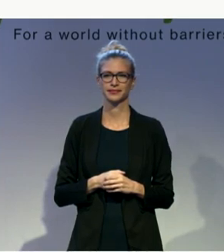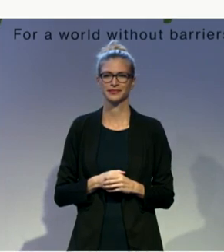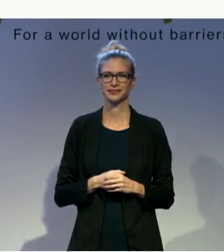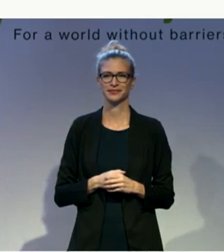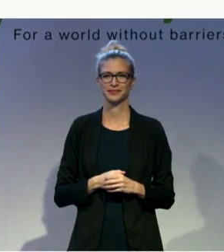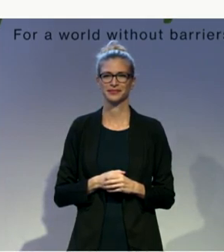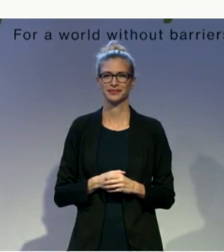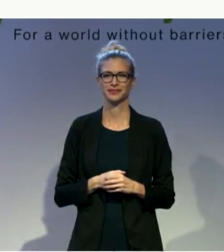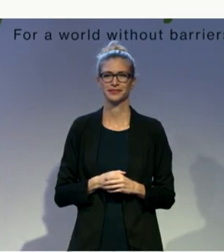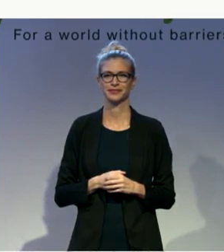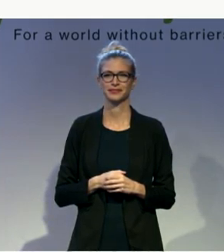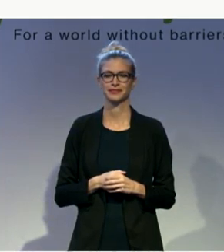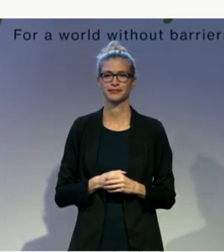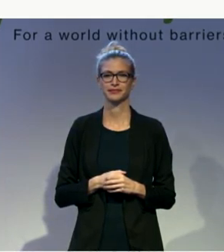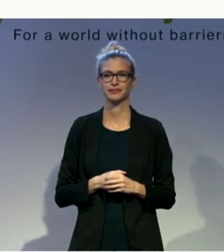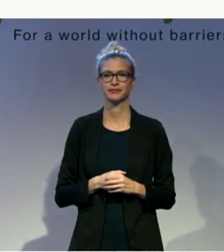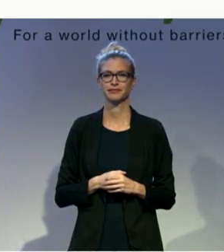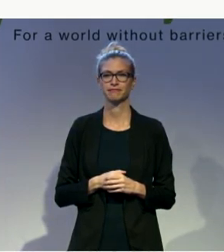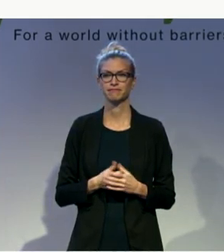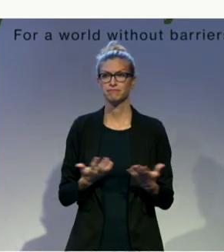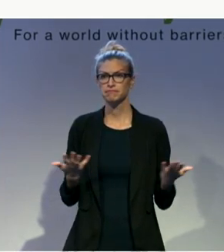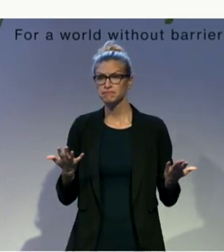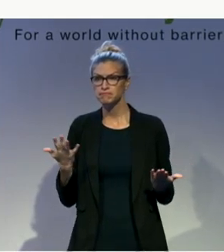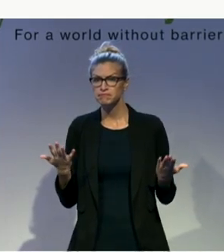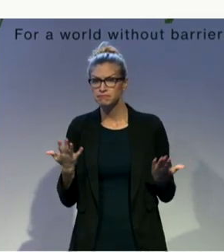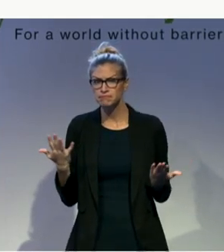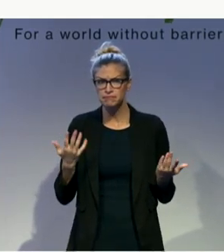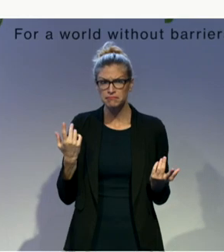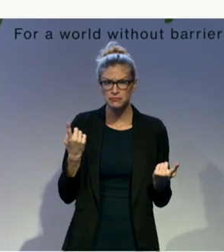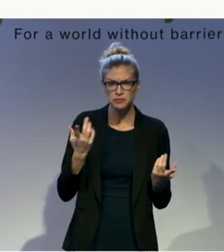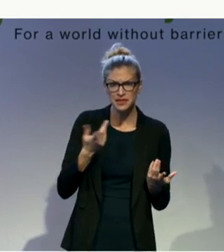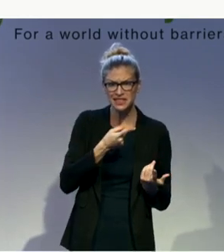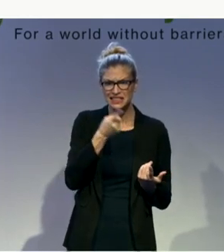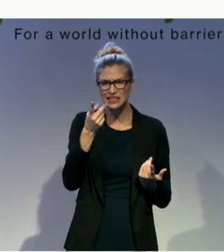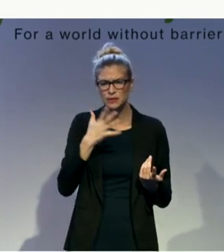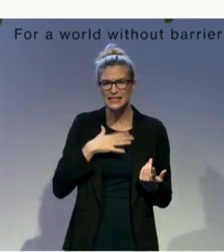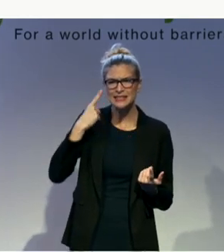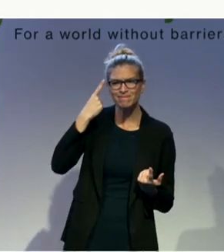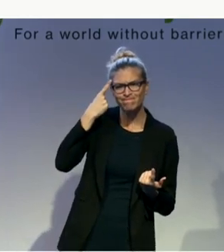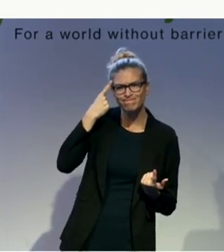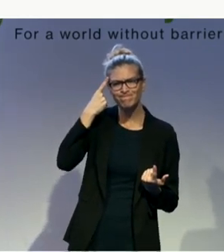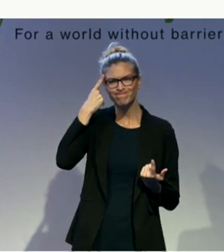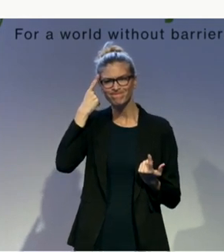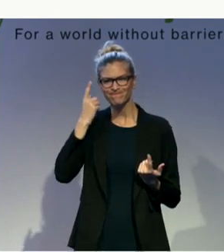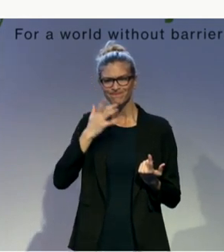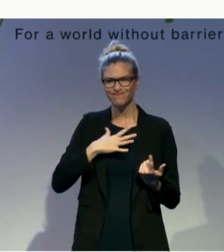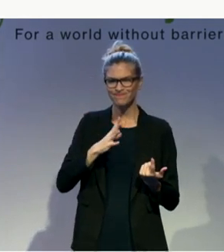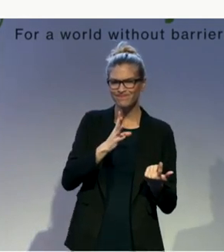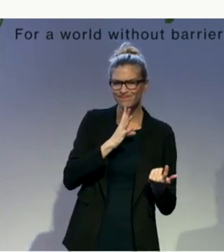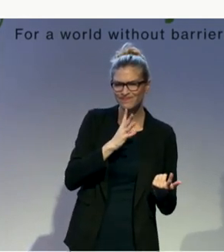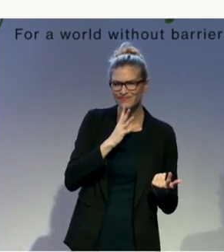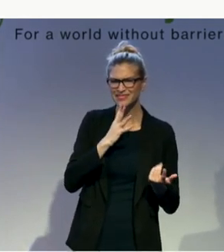And if you at any point think that the speakers are talking too